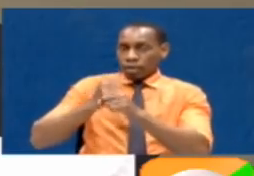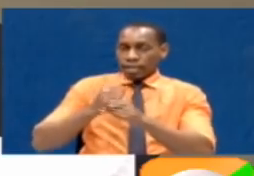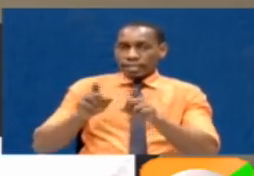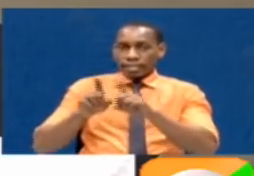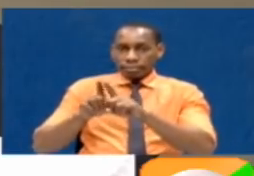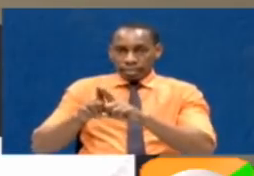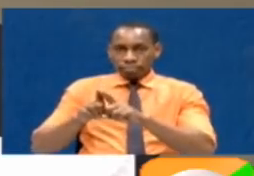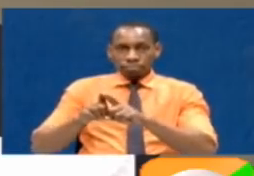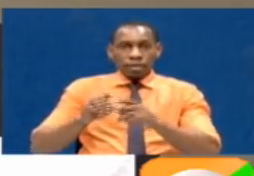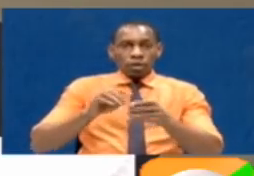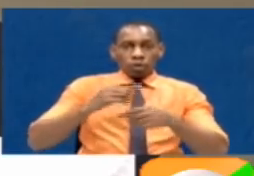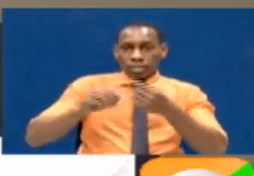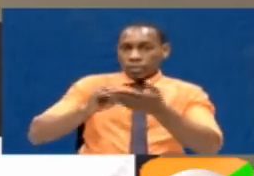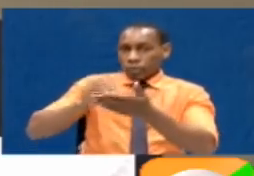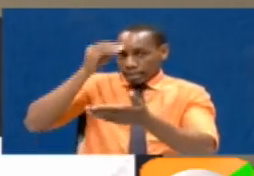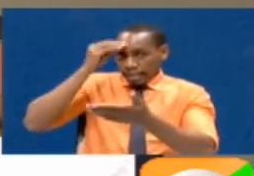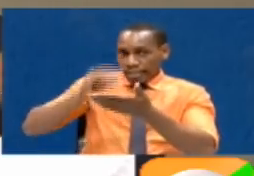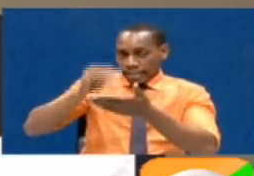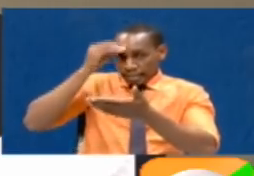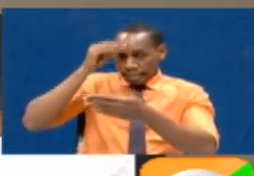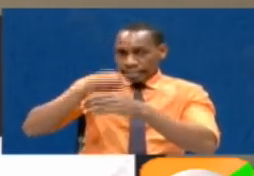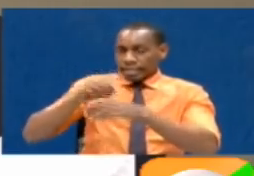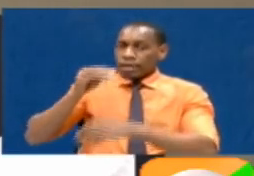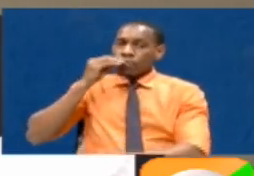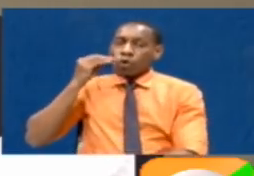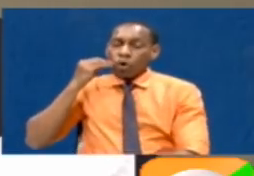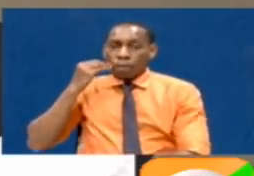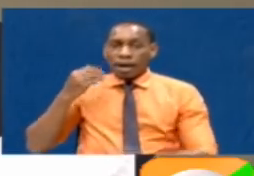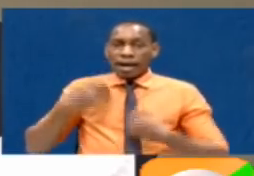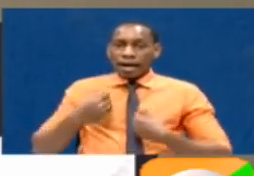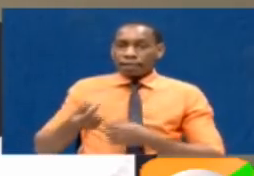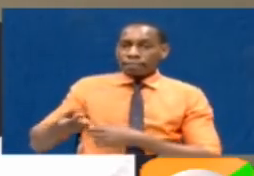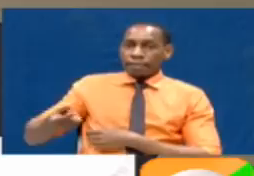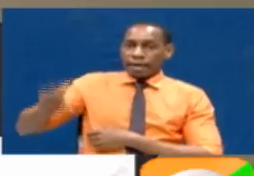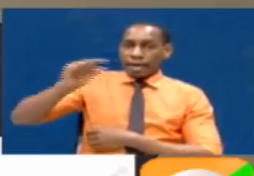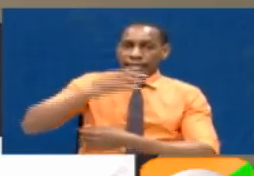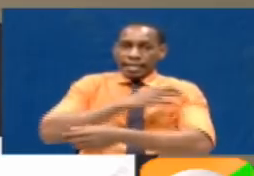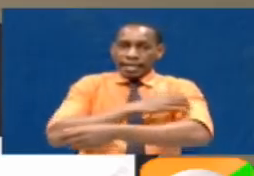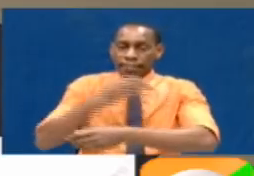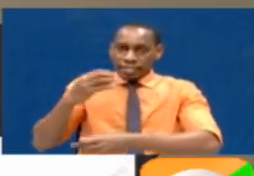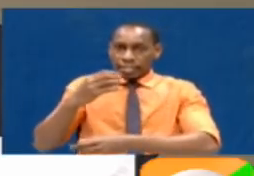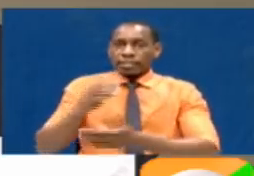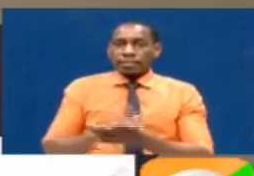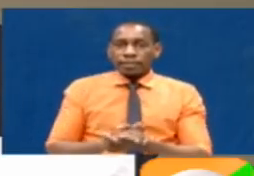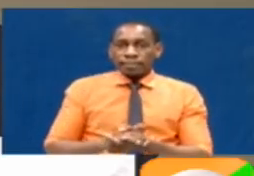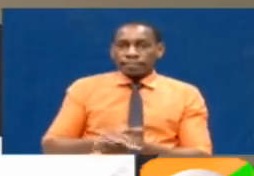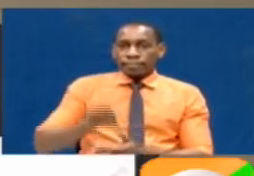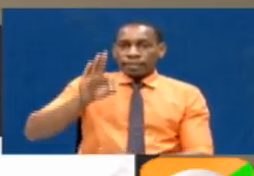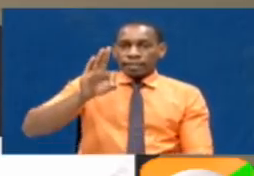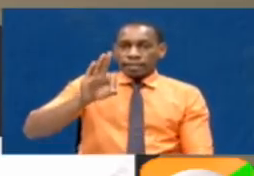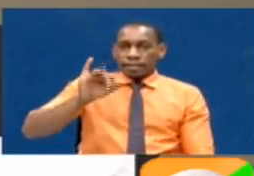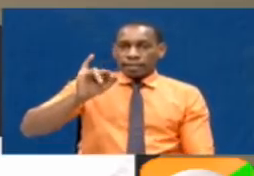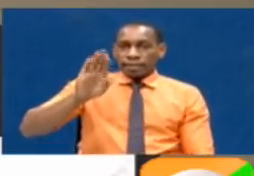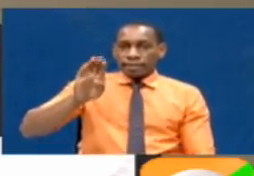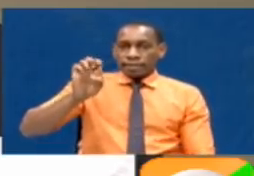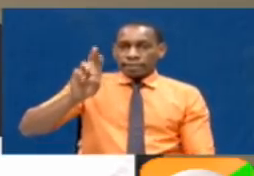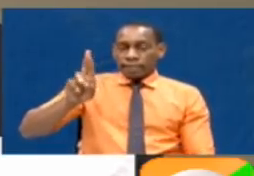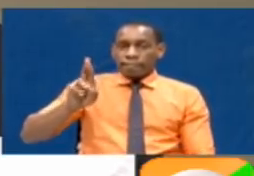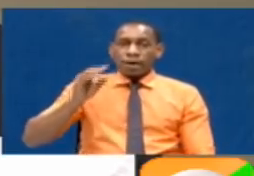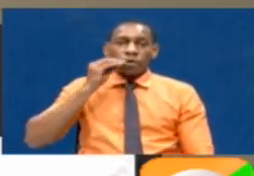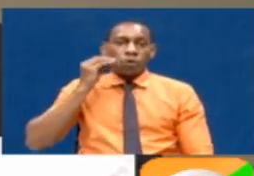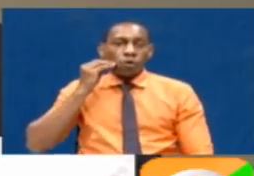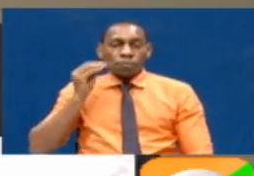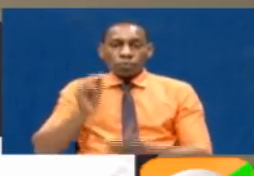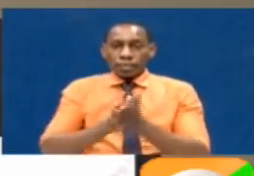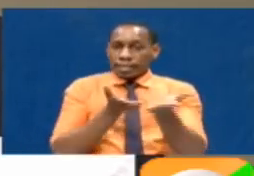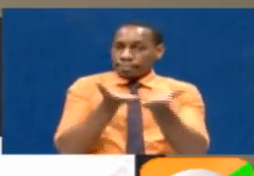also learn from home, we have doubled capacity on fiber at home, but also fiber